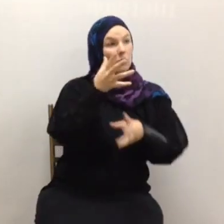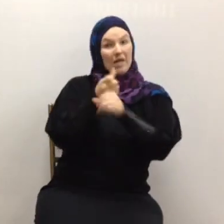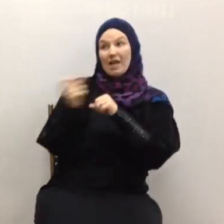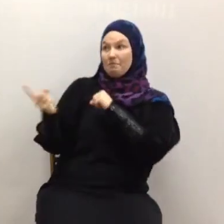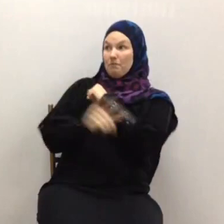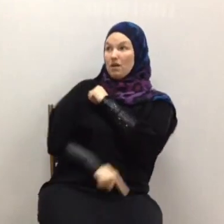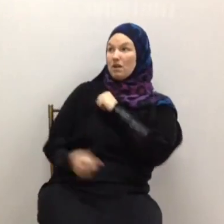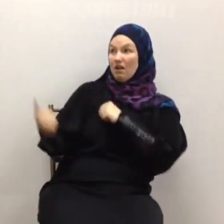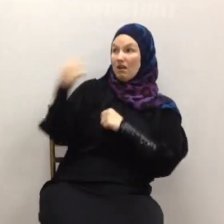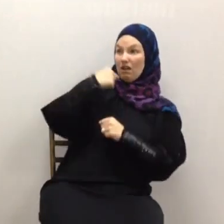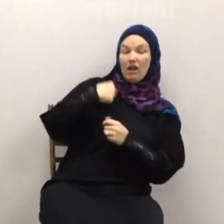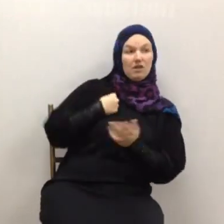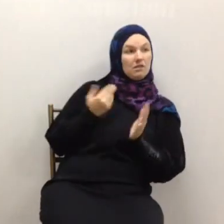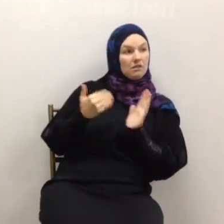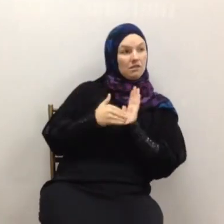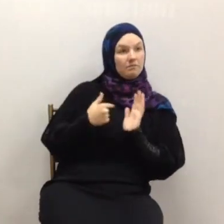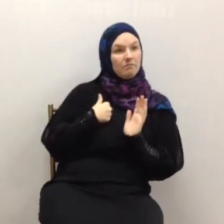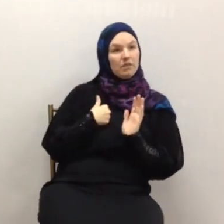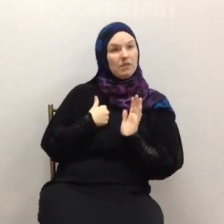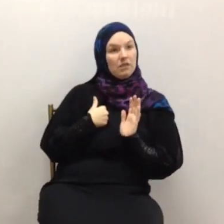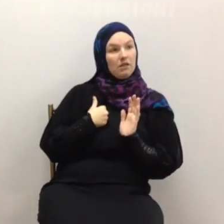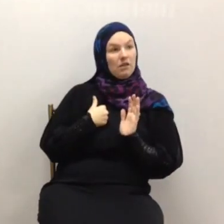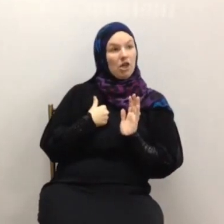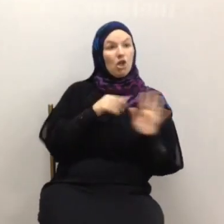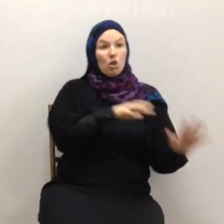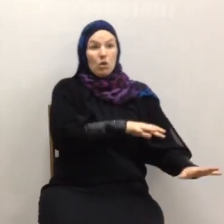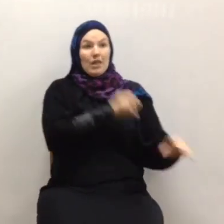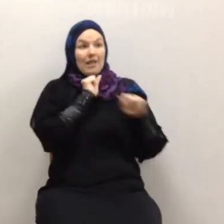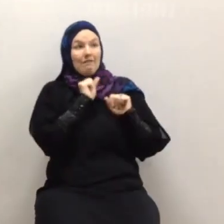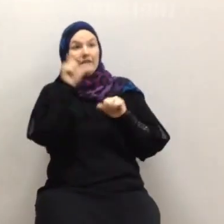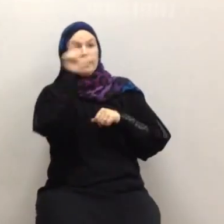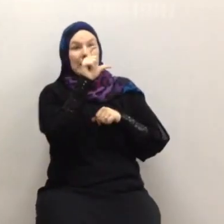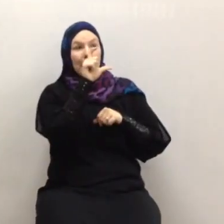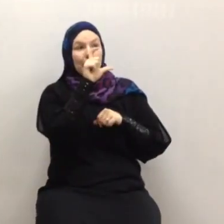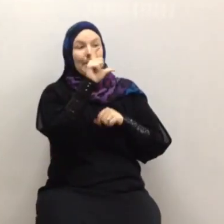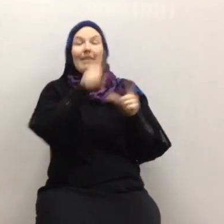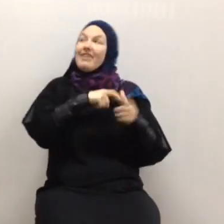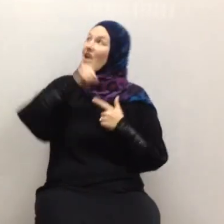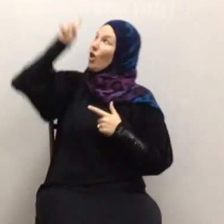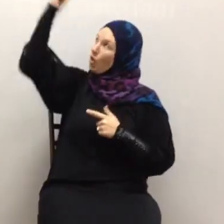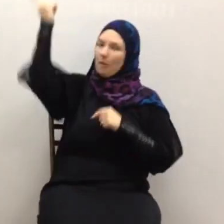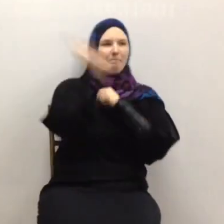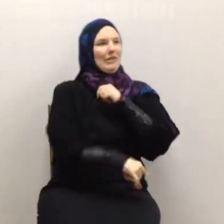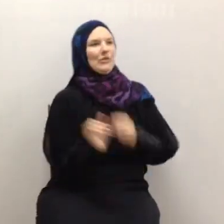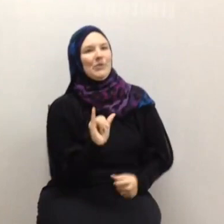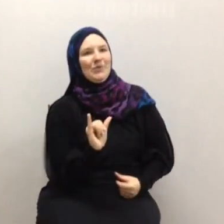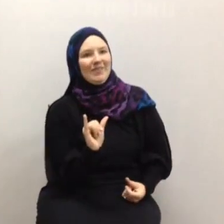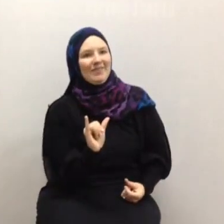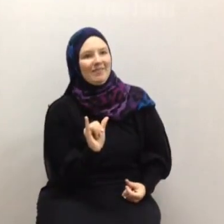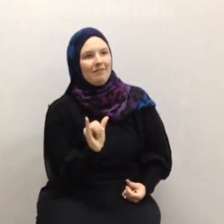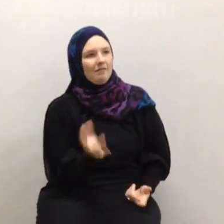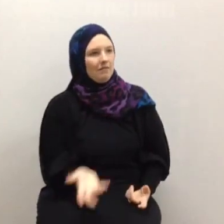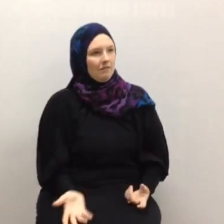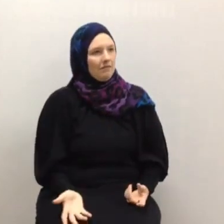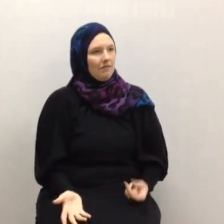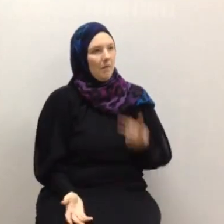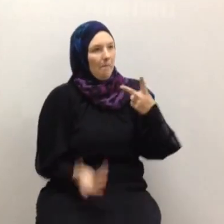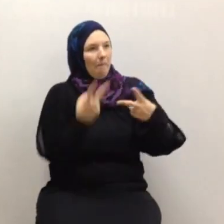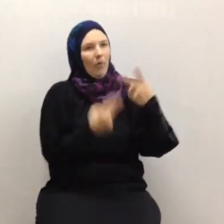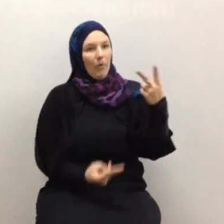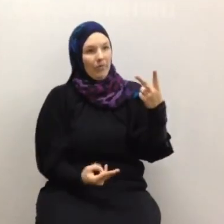Islam, then you get the punishment of Allah in this life and in the hereafter. So it is a triple